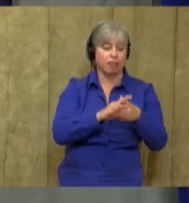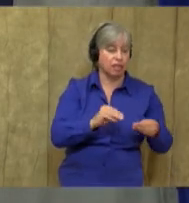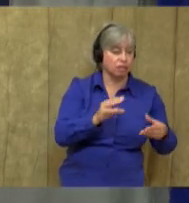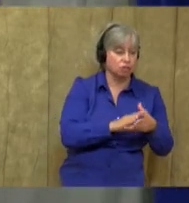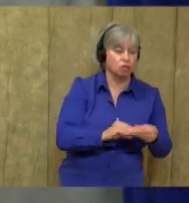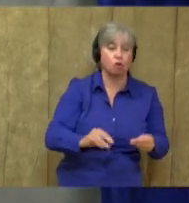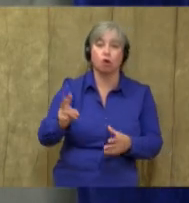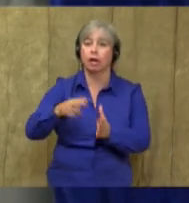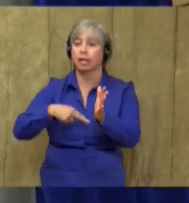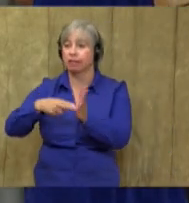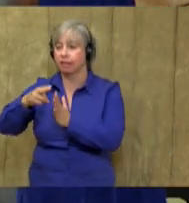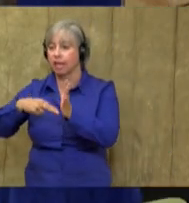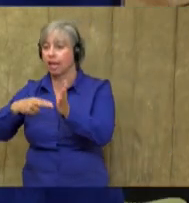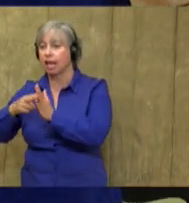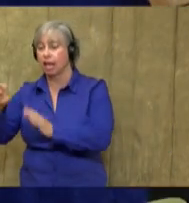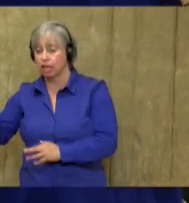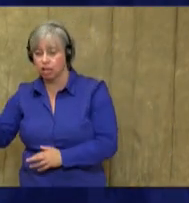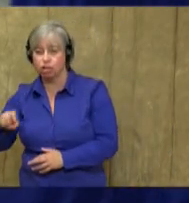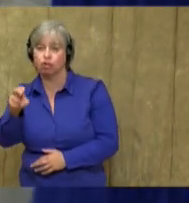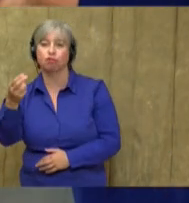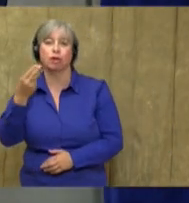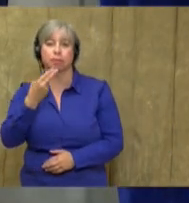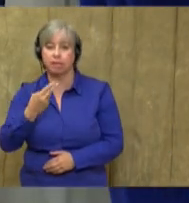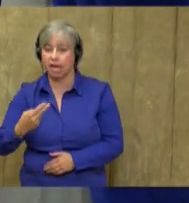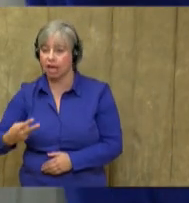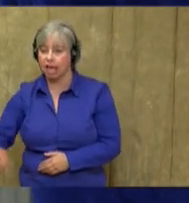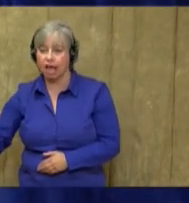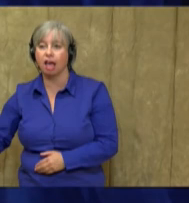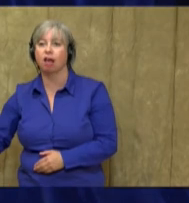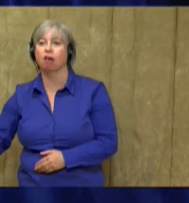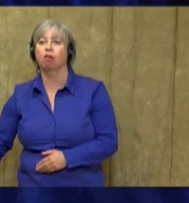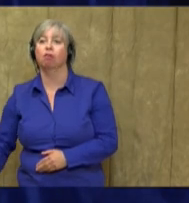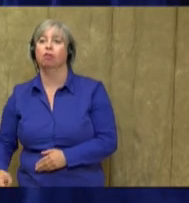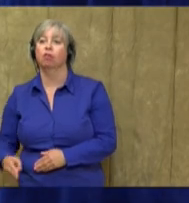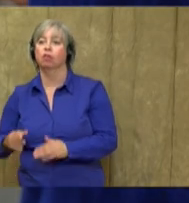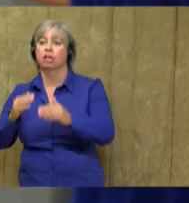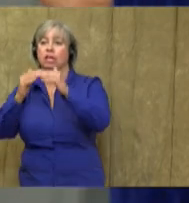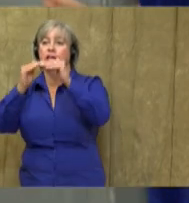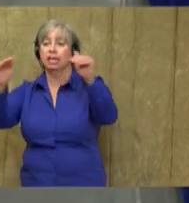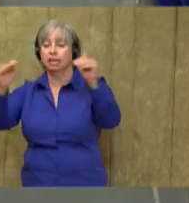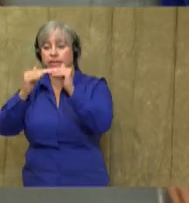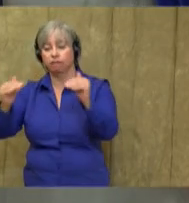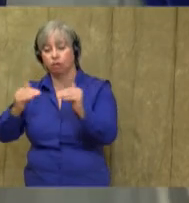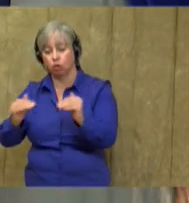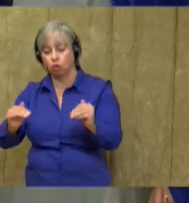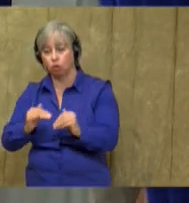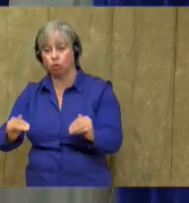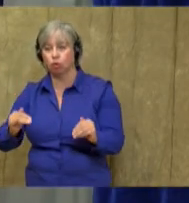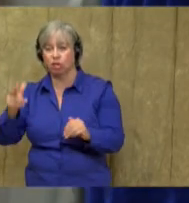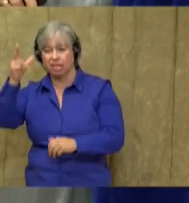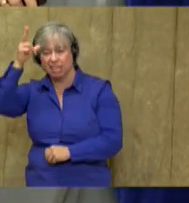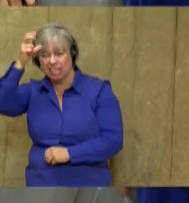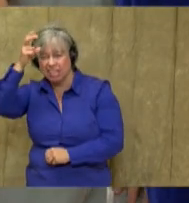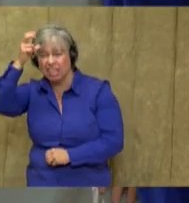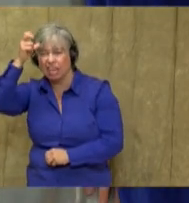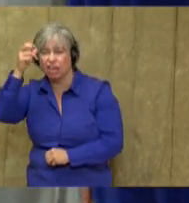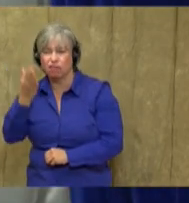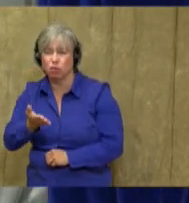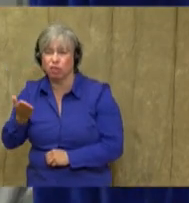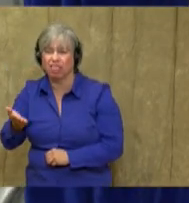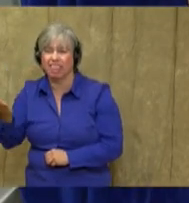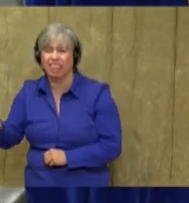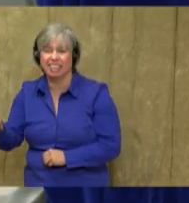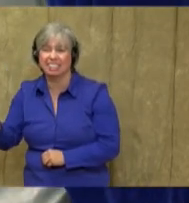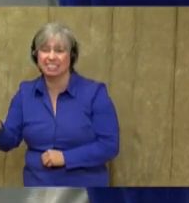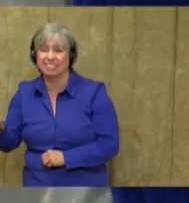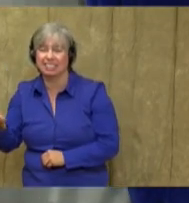a trip to hell where you've got all these different layers of you know, evil that are going to occur. Very, very interesting. I